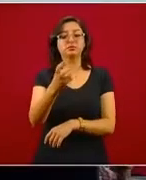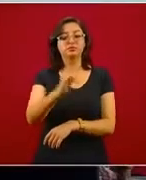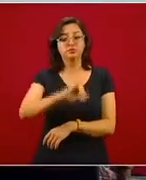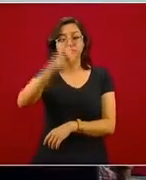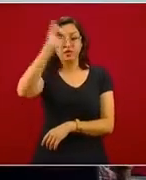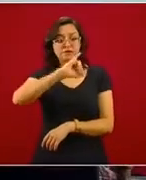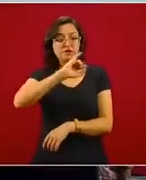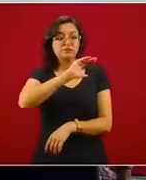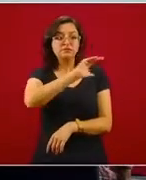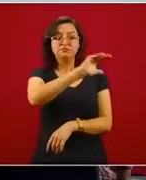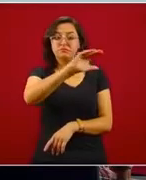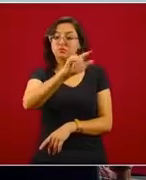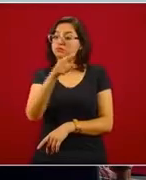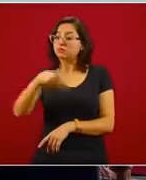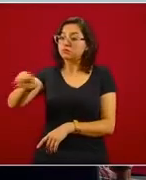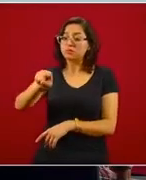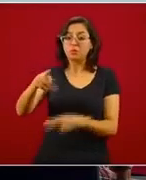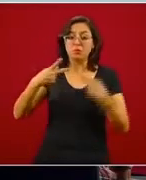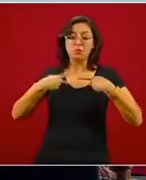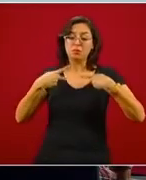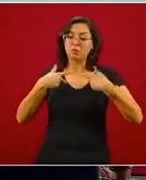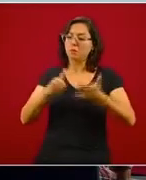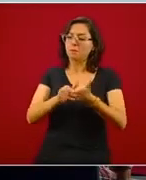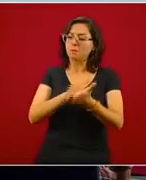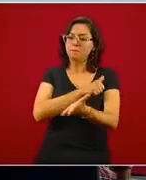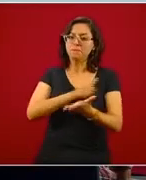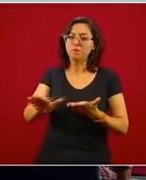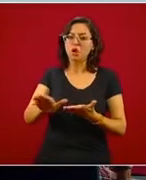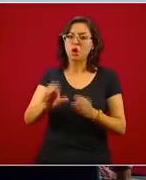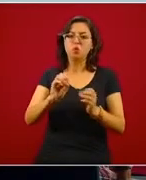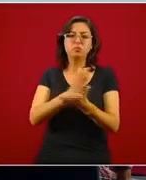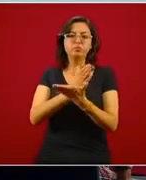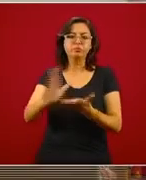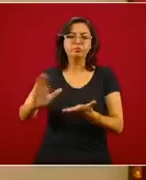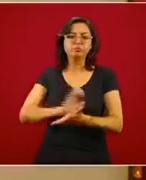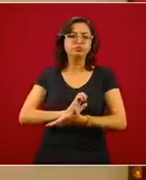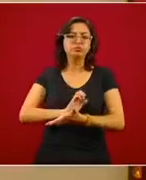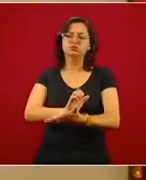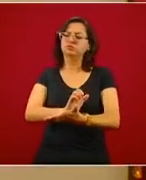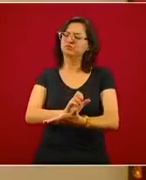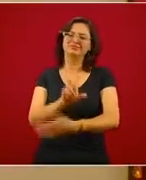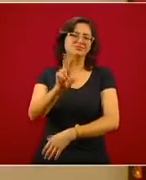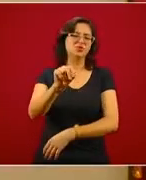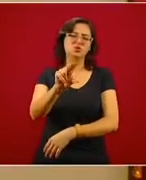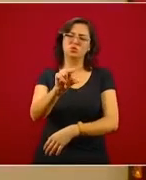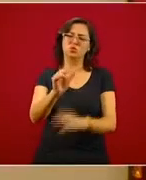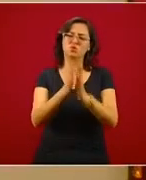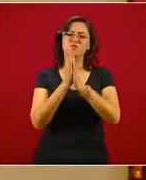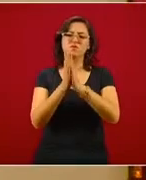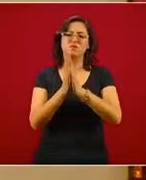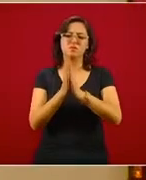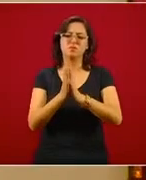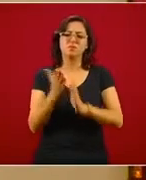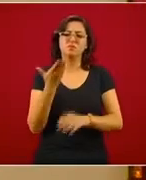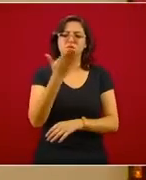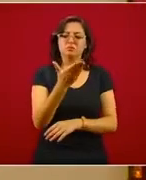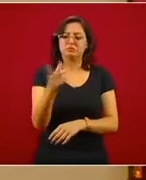Here, what we're asking for employers is not to fire or marginalize these